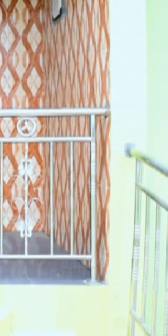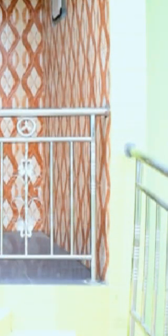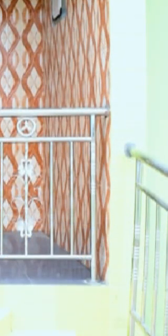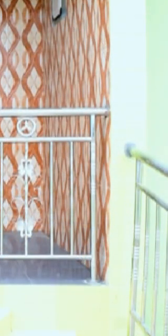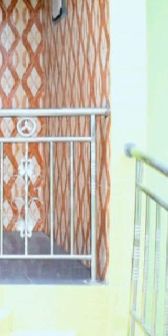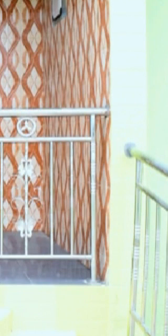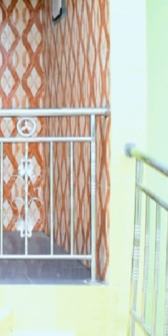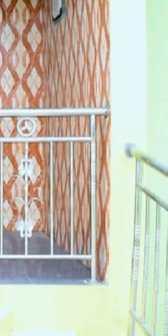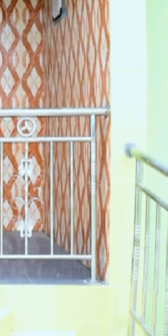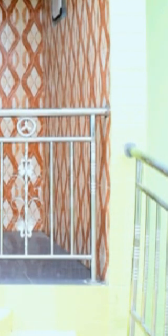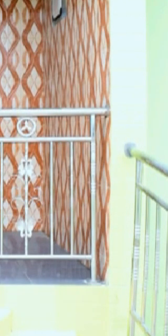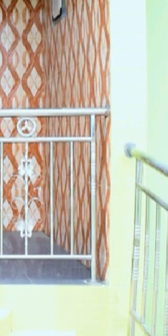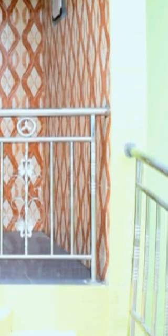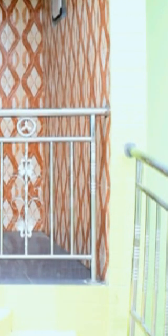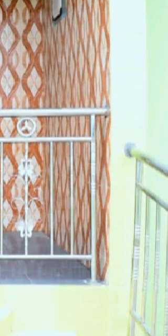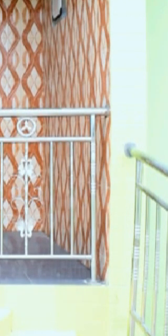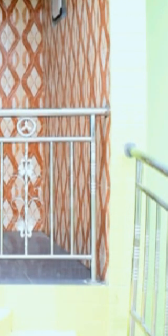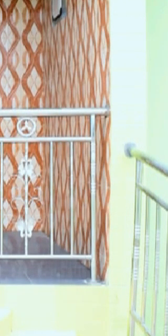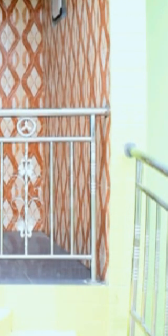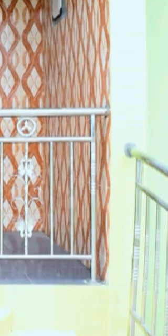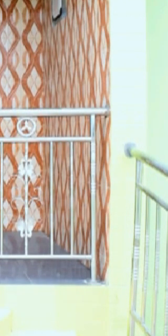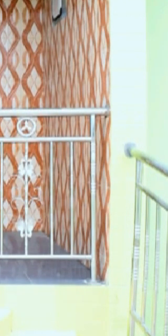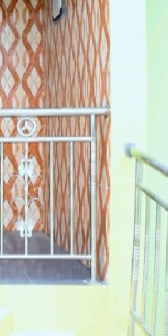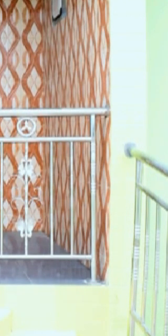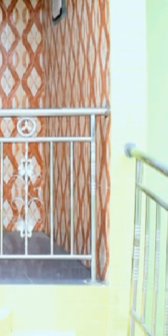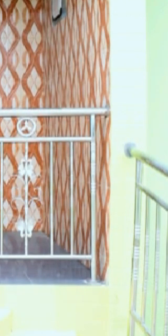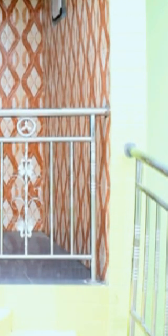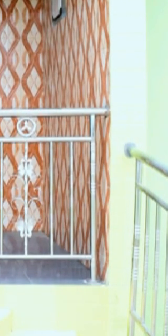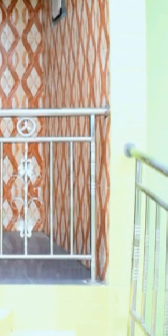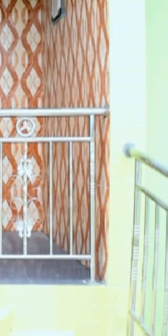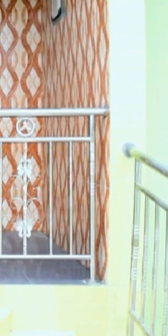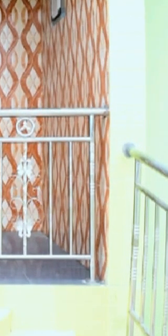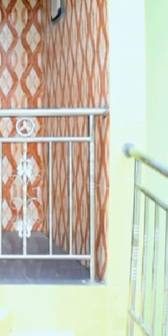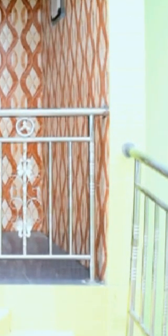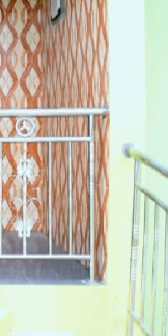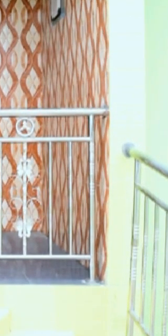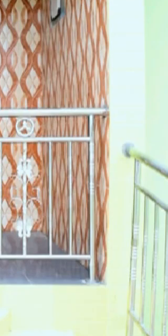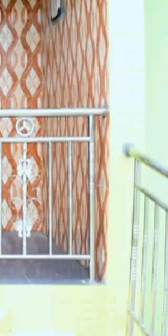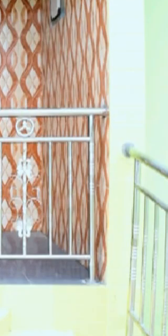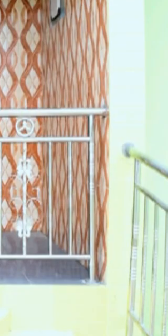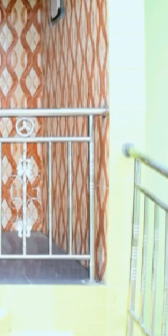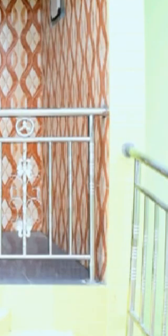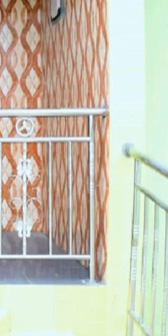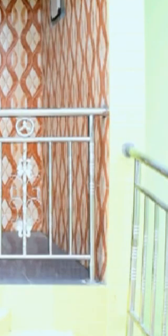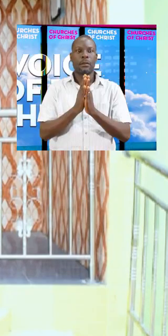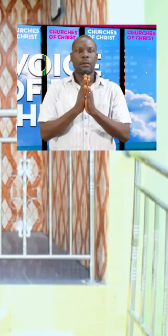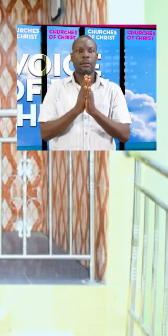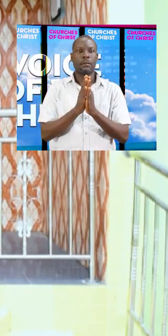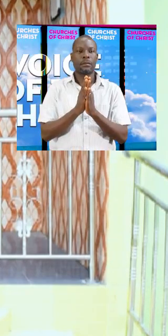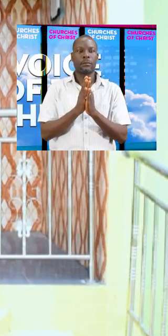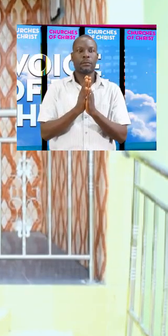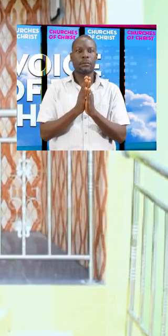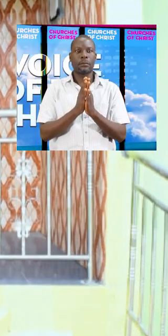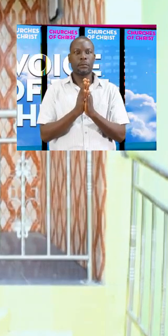dingi maye. Moja nana nanu mche bunyani to maye. Nitu